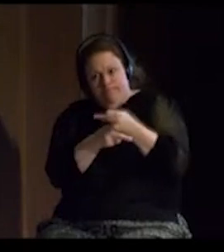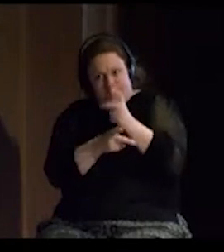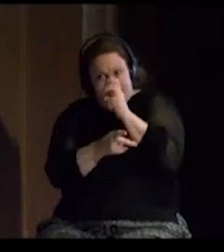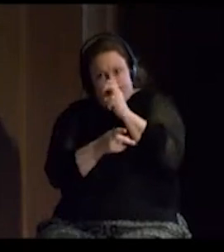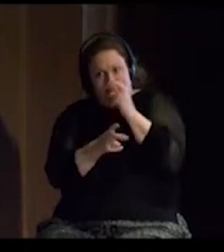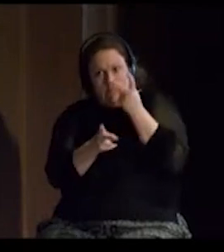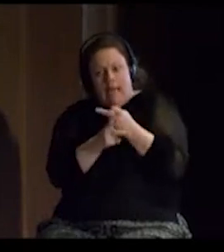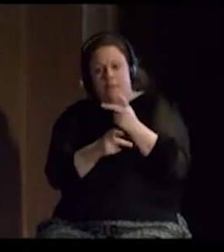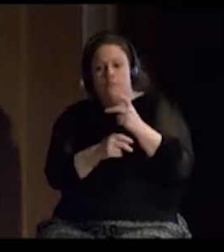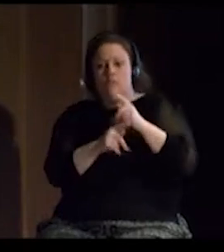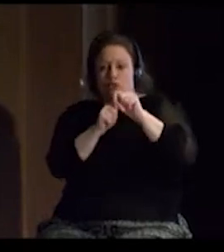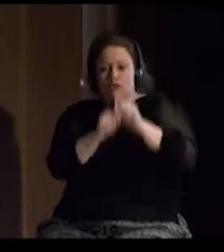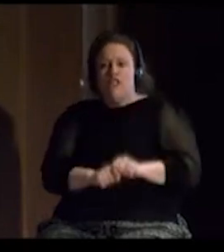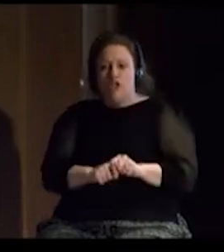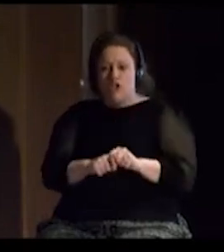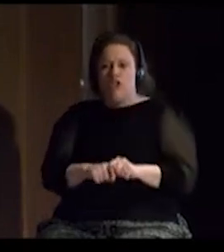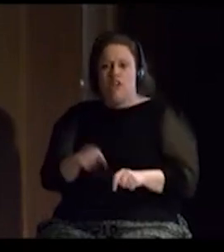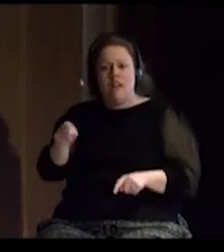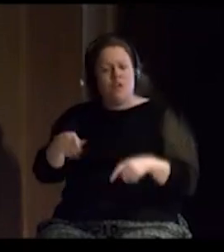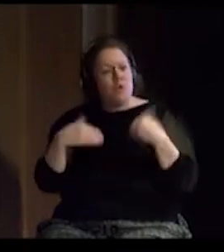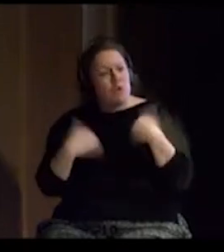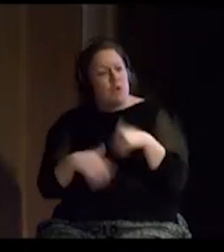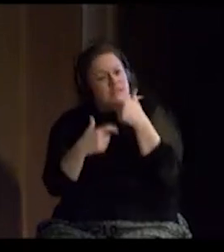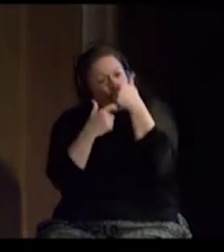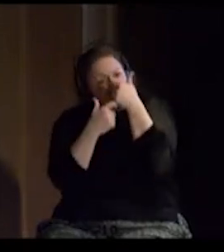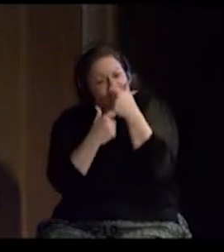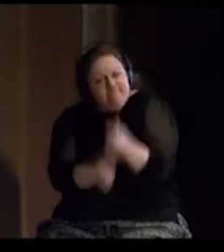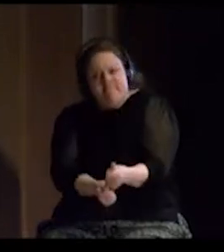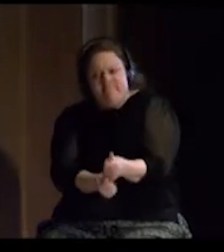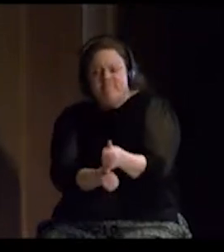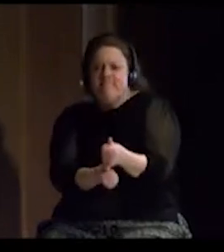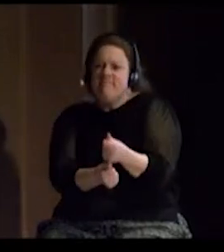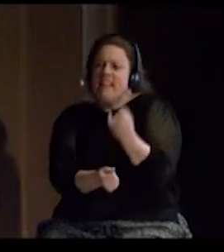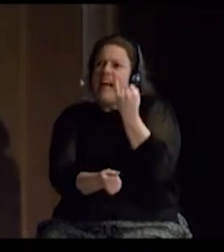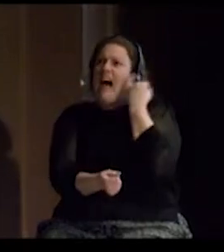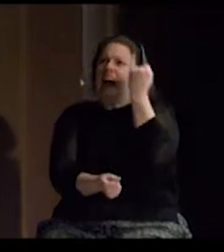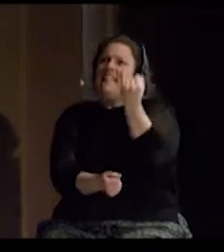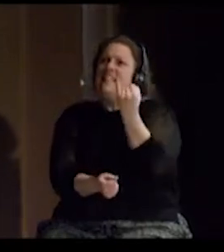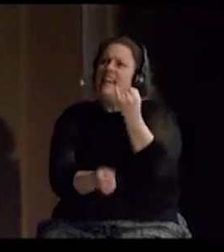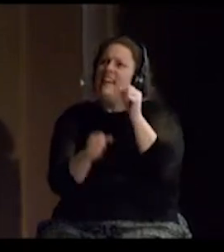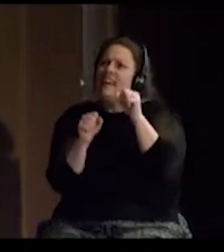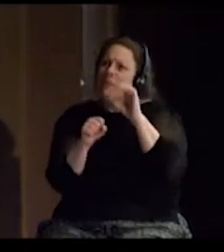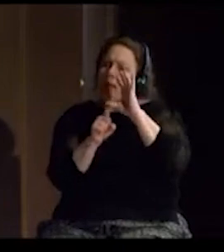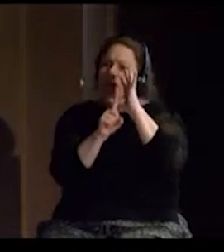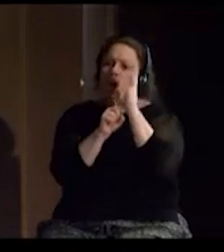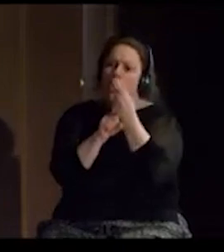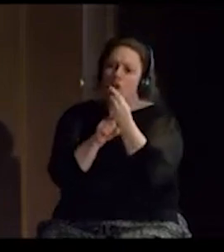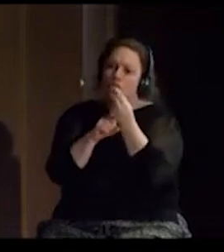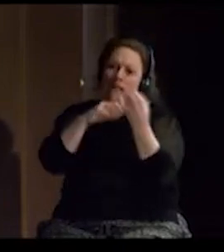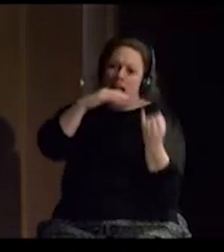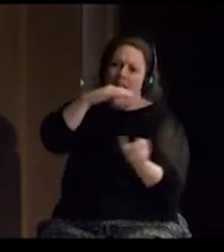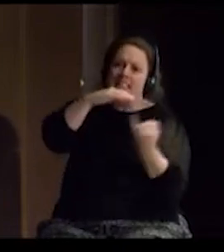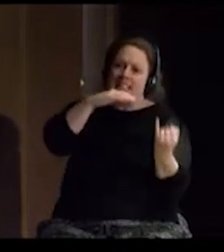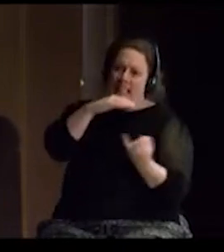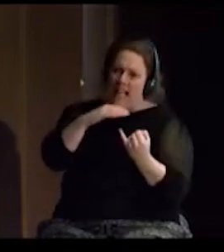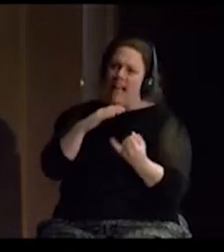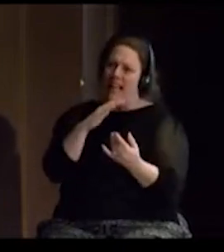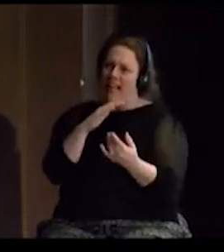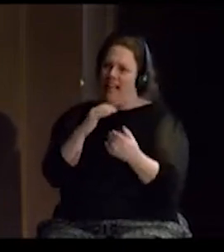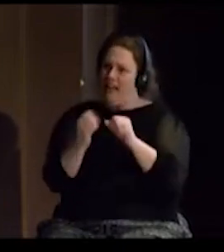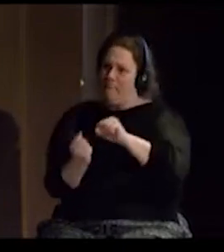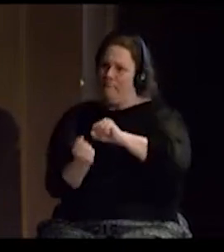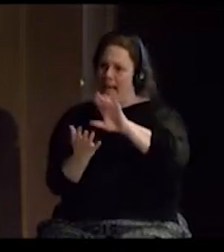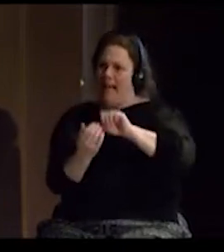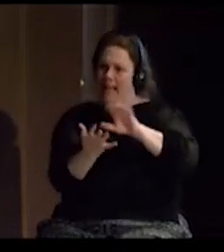as possible. That's tremendously interesting, the idea that there could be cultural isolating mechanisms for the two